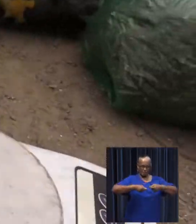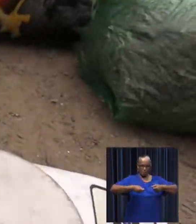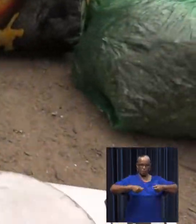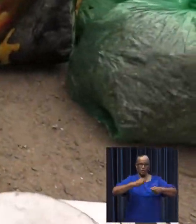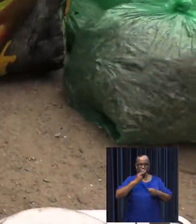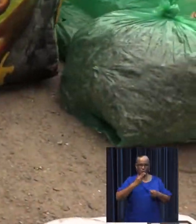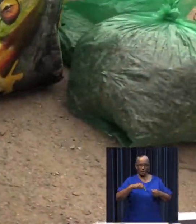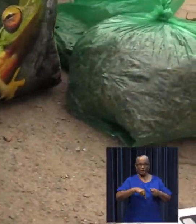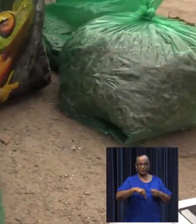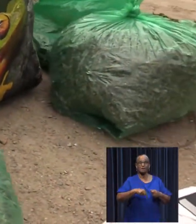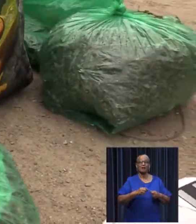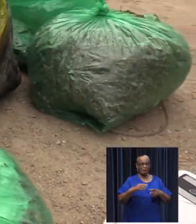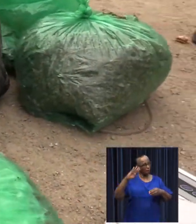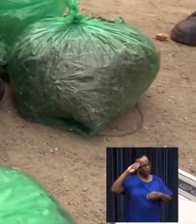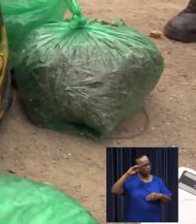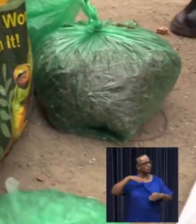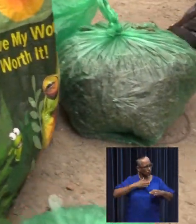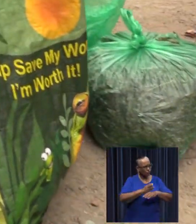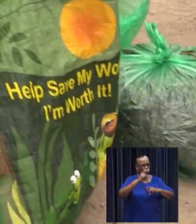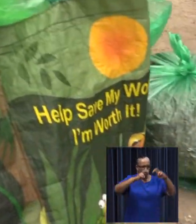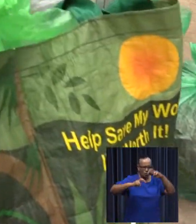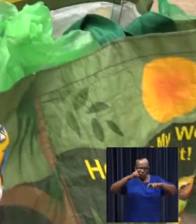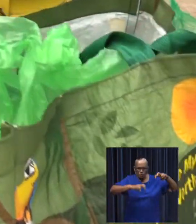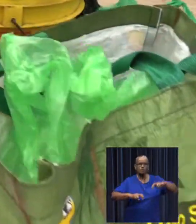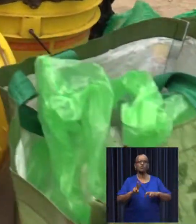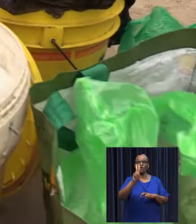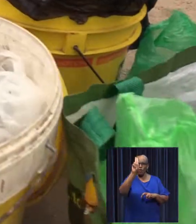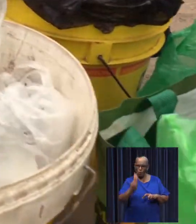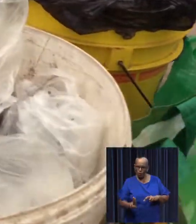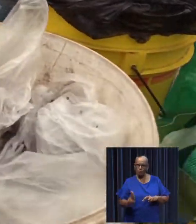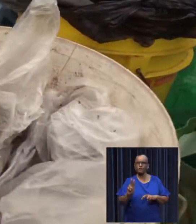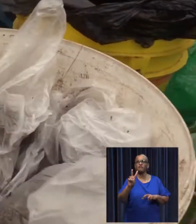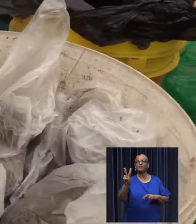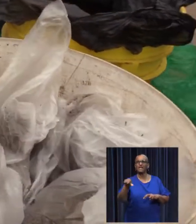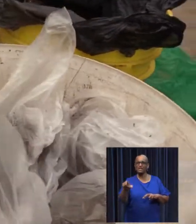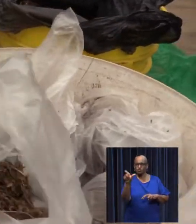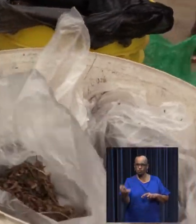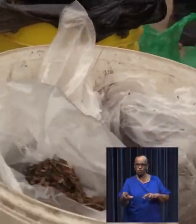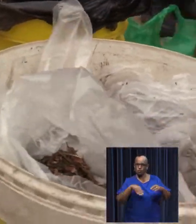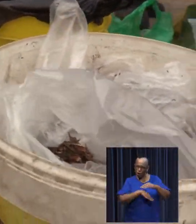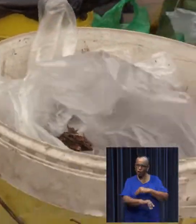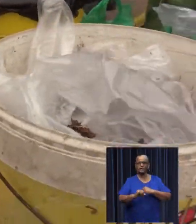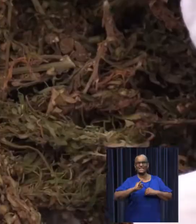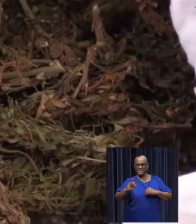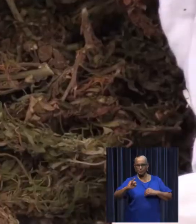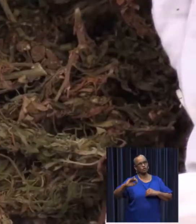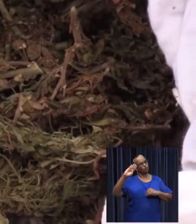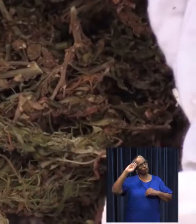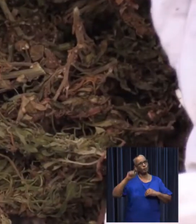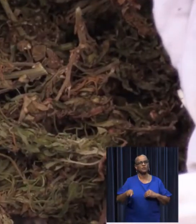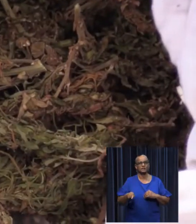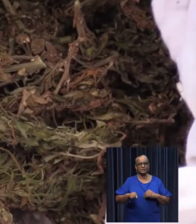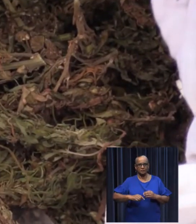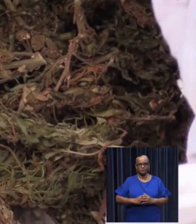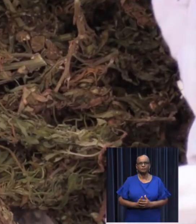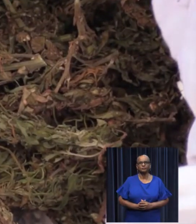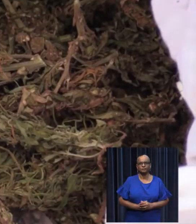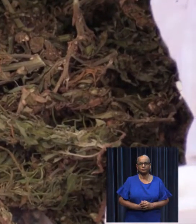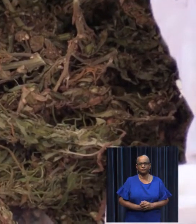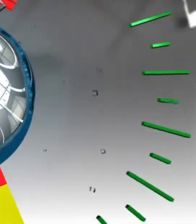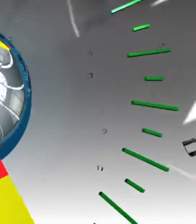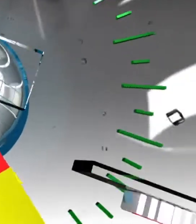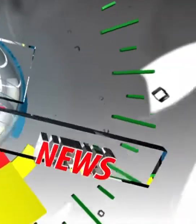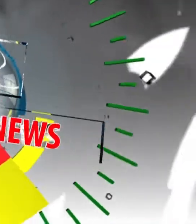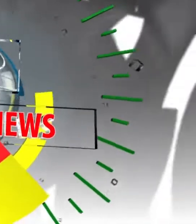also buckets with marijuana. The police are still busy investigating, says Deputy Inspector Humphrey Vilgelanzo.